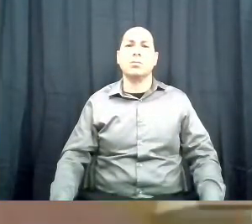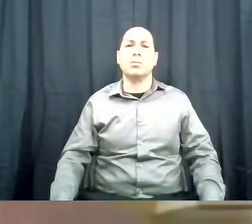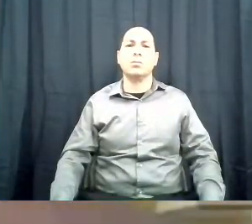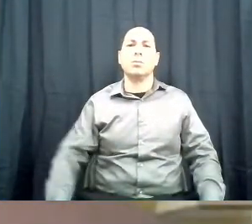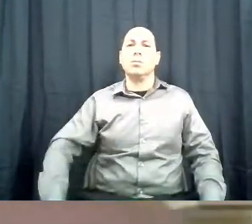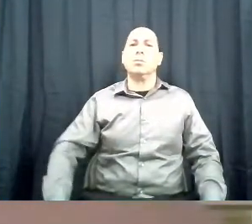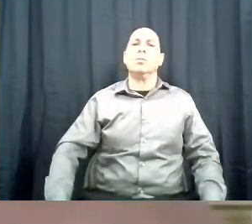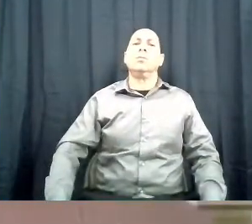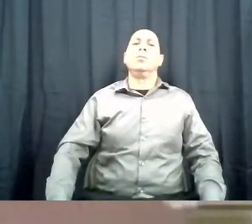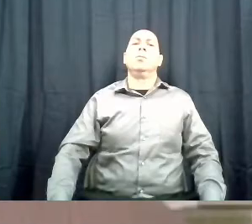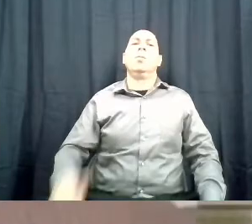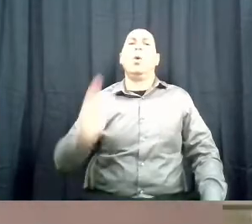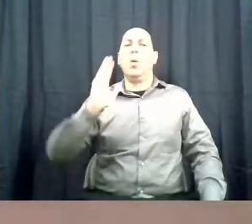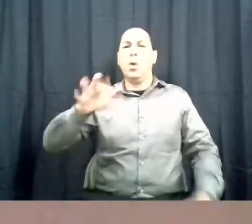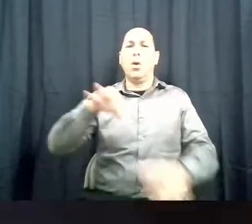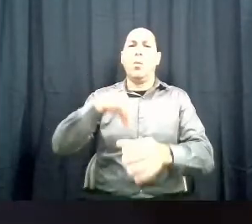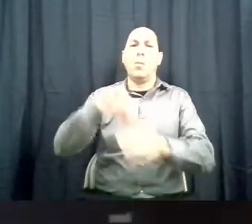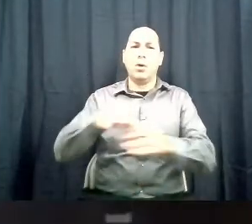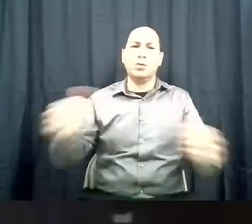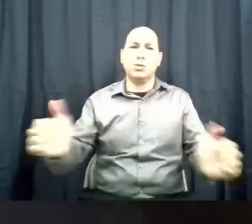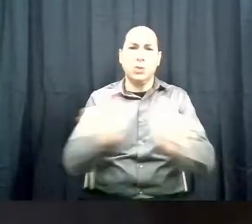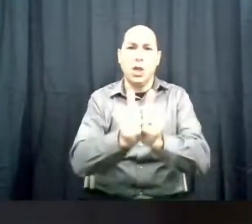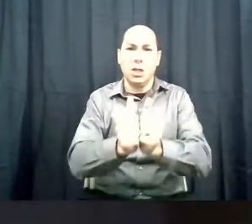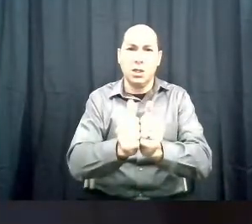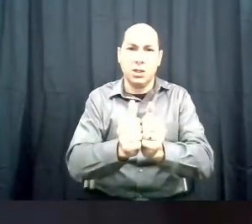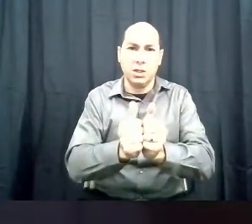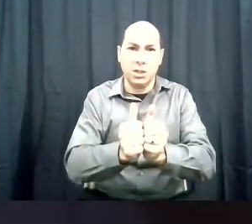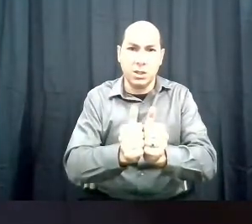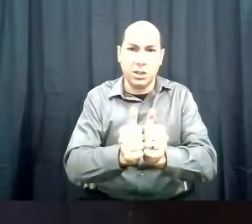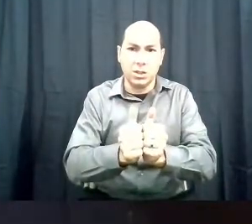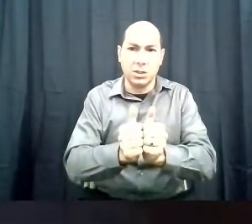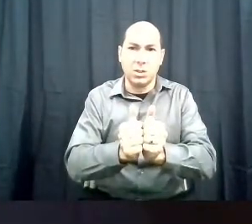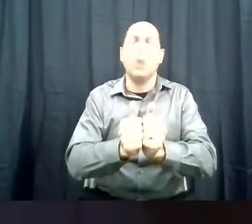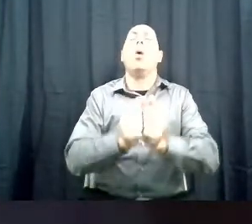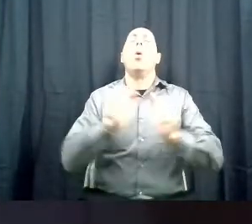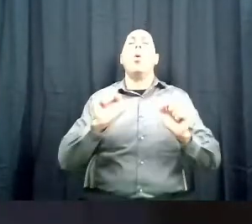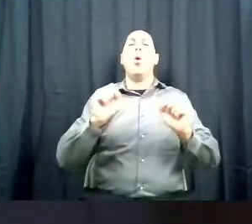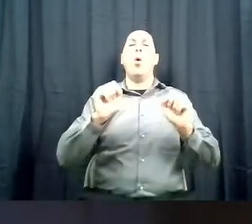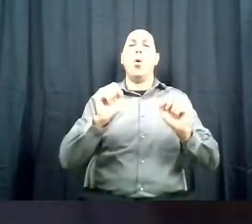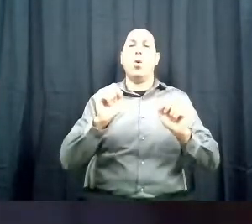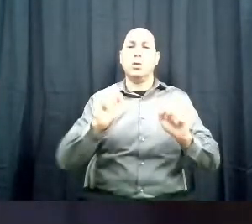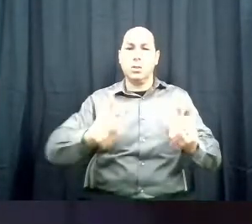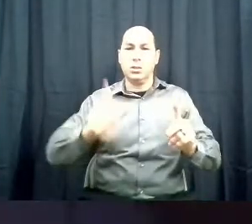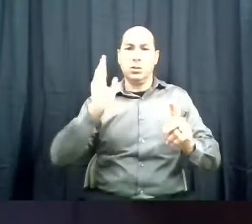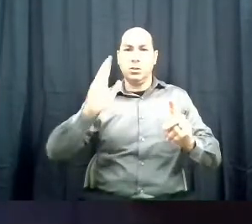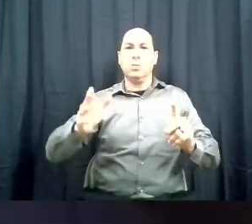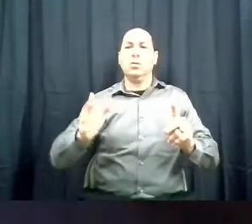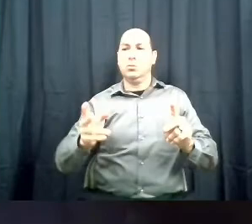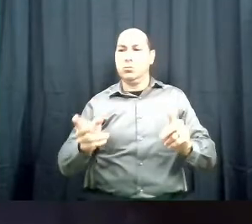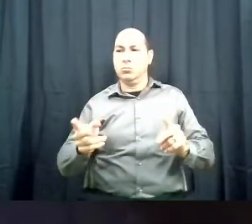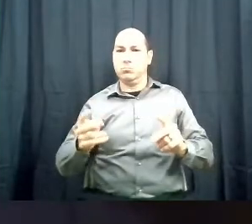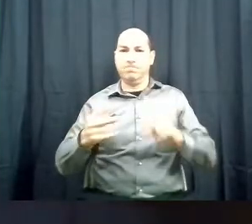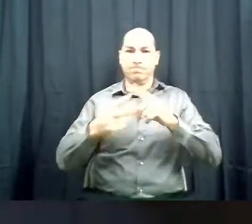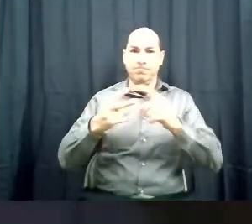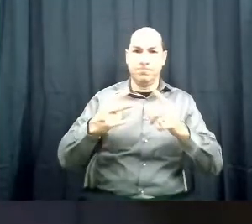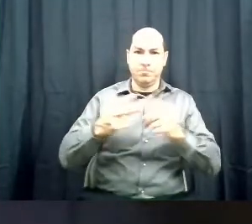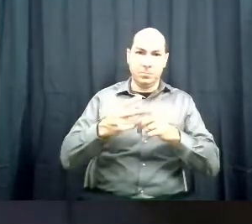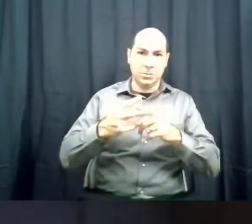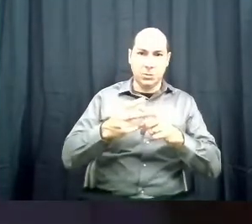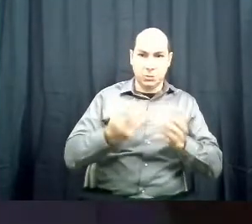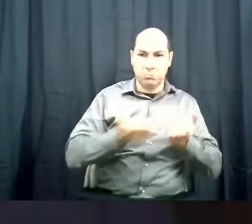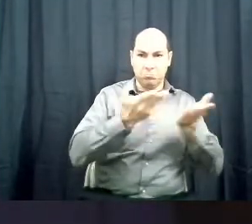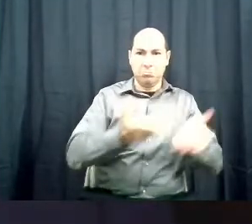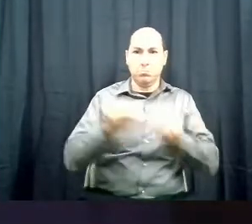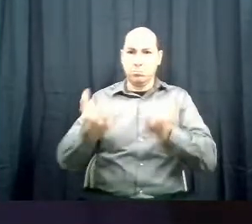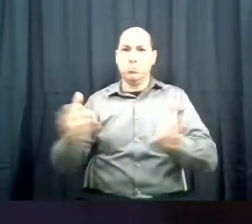be for both. Okay, so kind of a combined of these two pieces of the